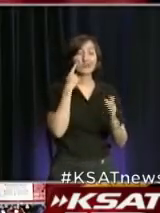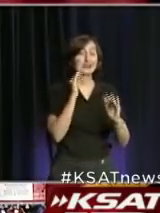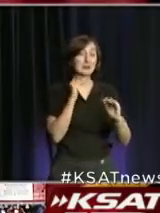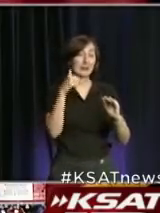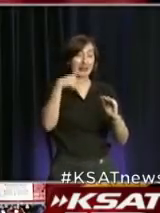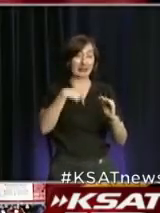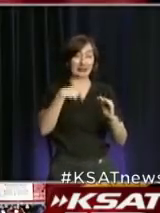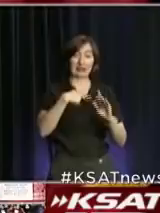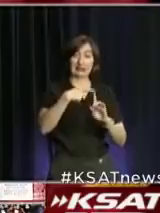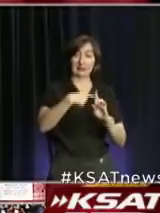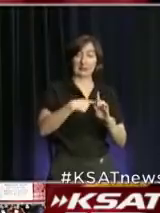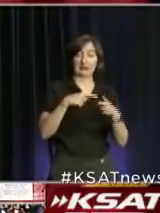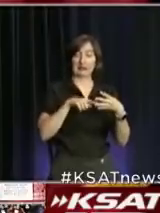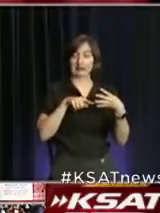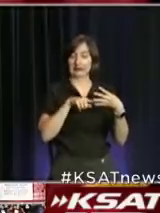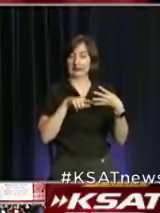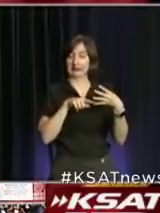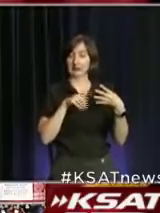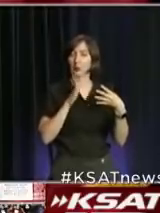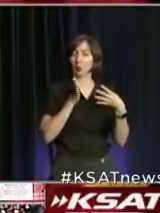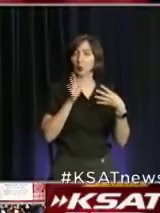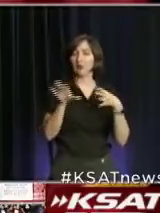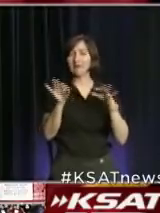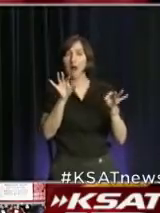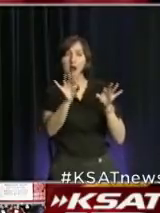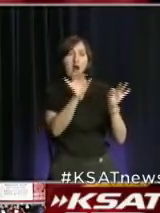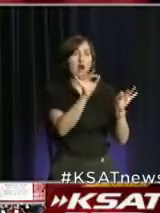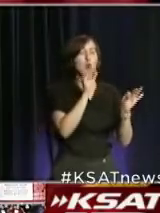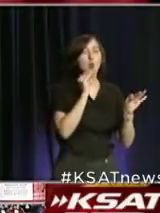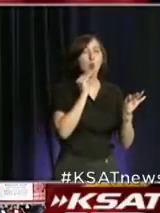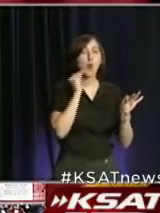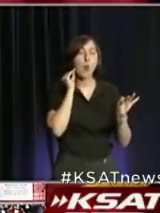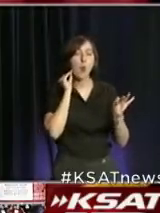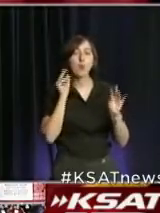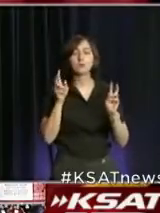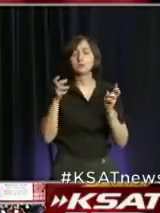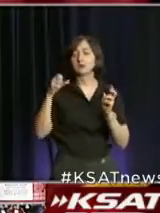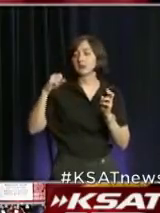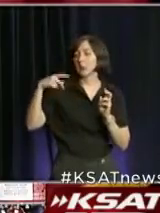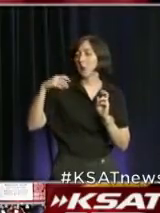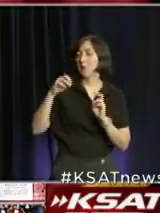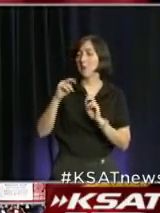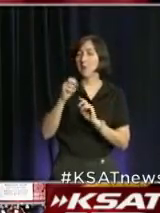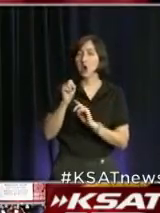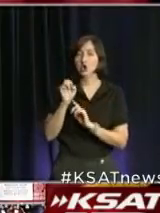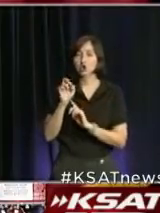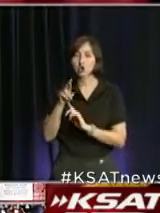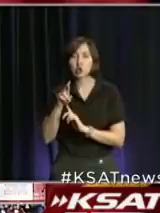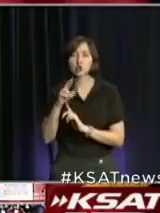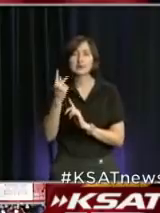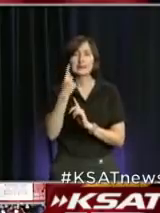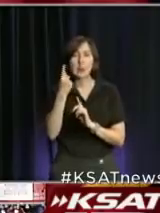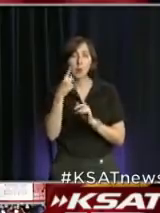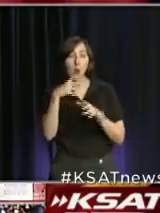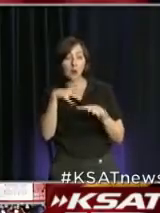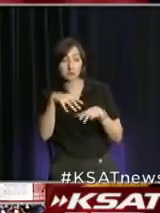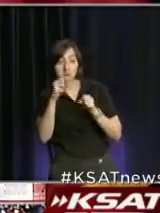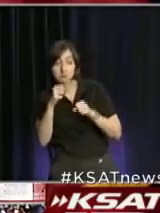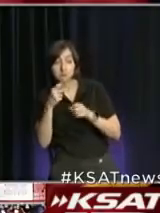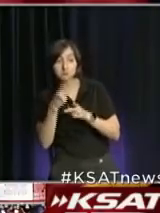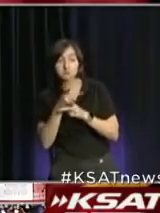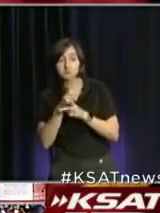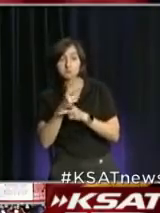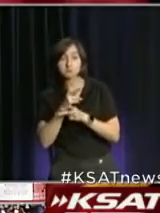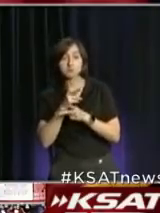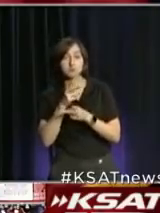young boys will either be with a sponsor or to another certified outfit that can handle them.